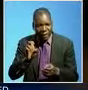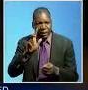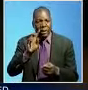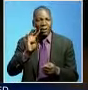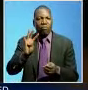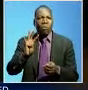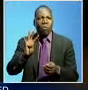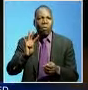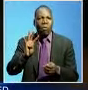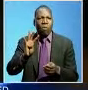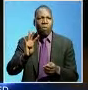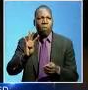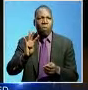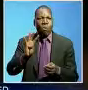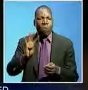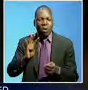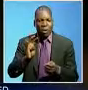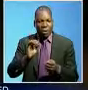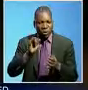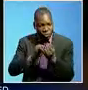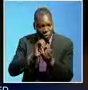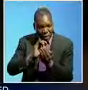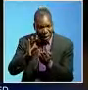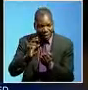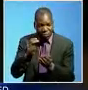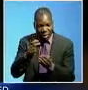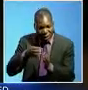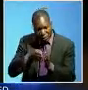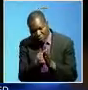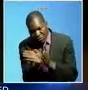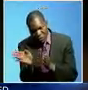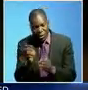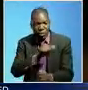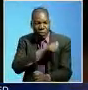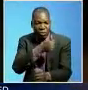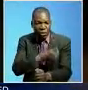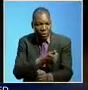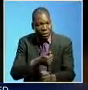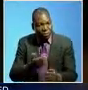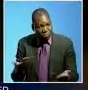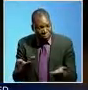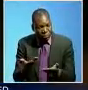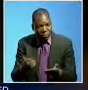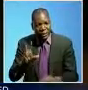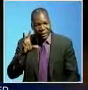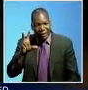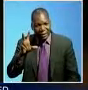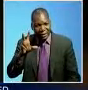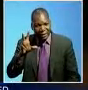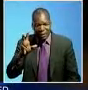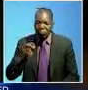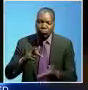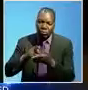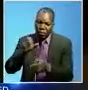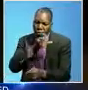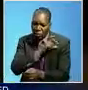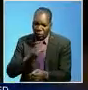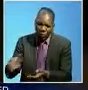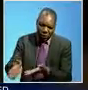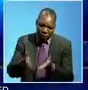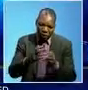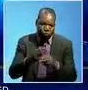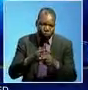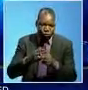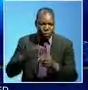335,108,834 Kwacha social cash transfer funds without authority. The three suspects have since been released on police bond and will appear in court